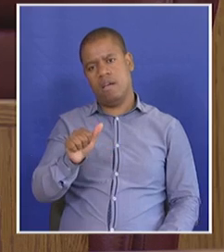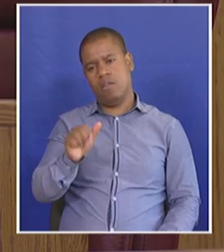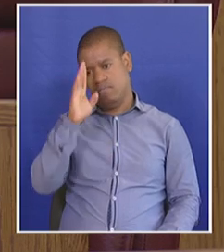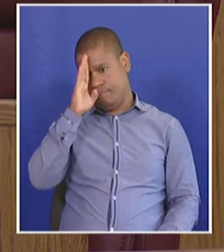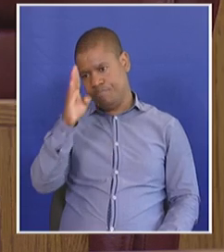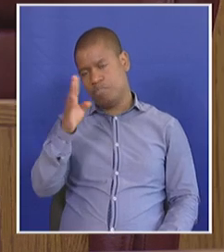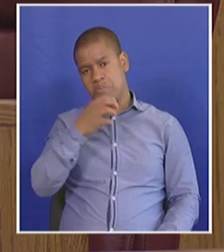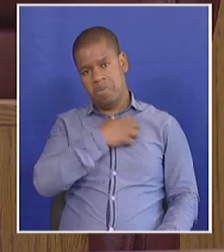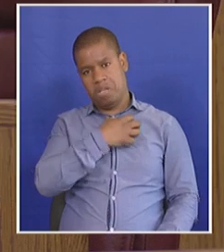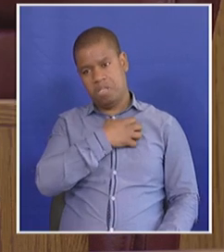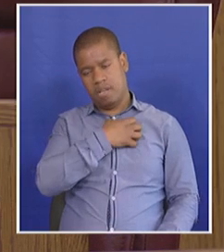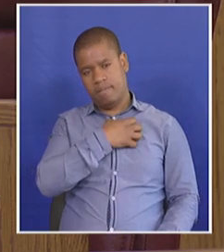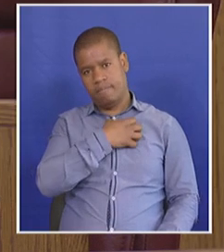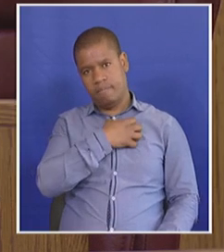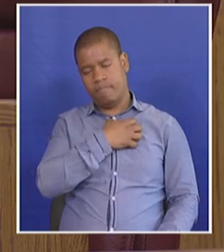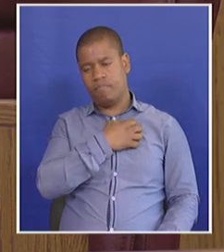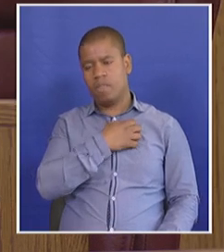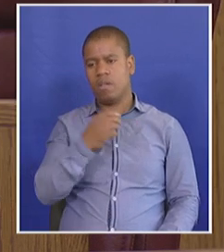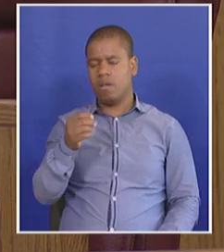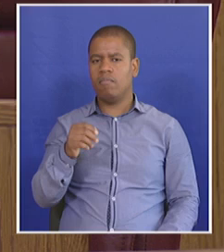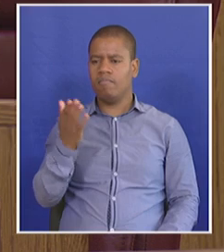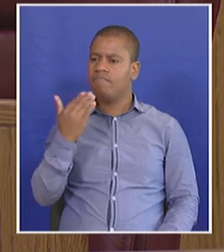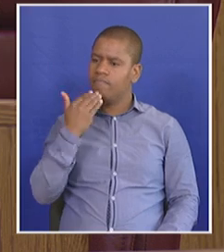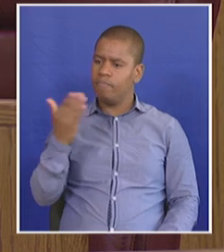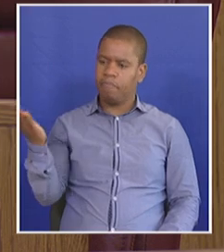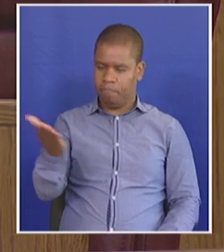Over to you, Minister. Thank you very much,